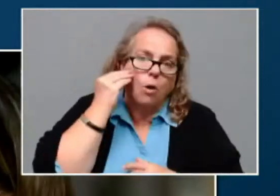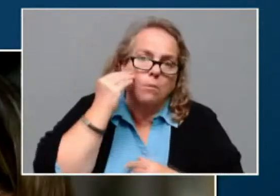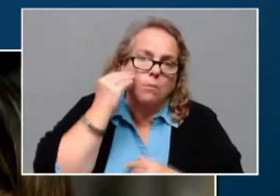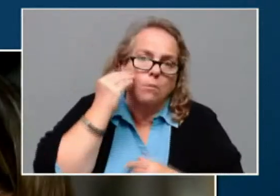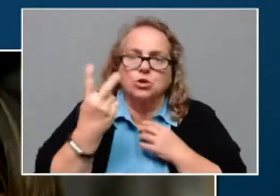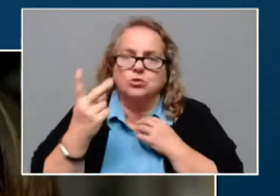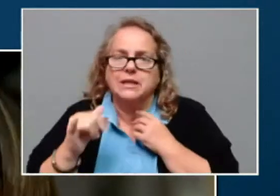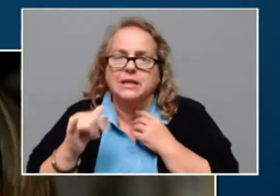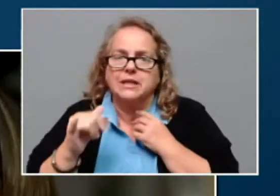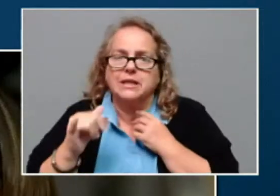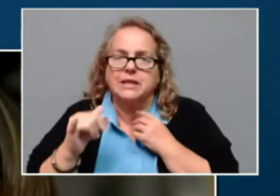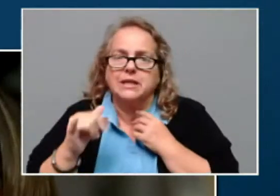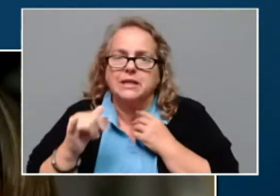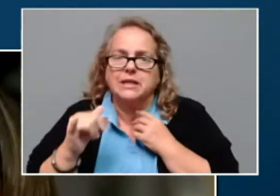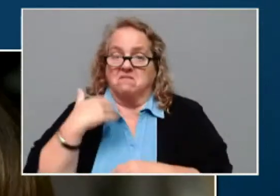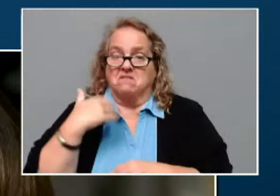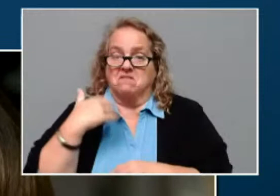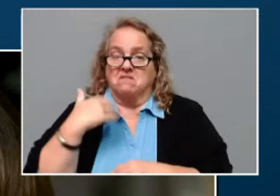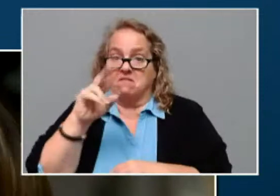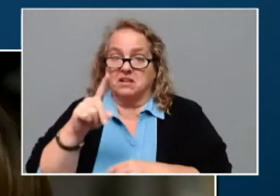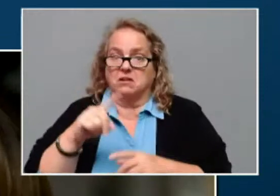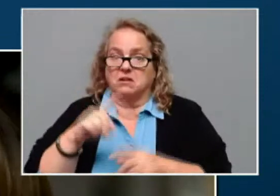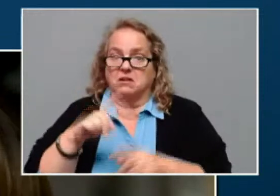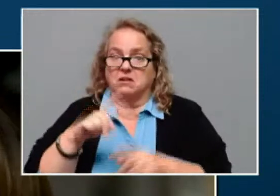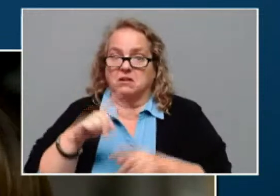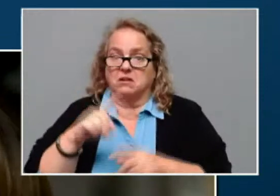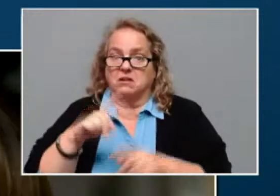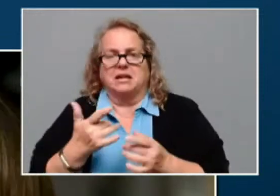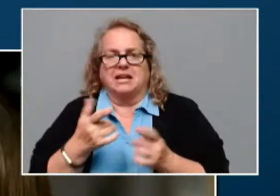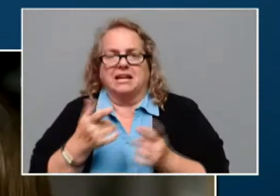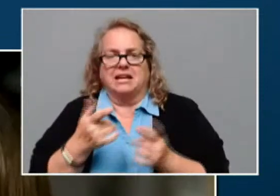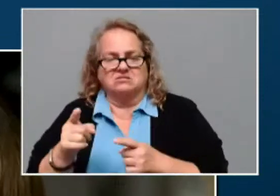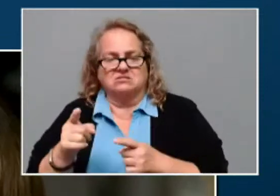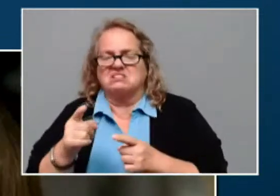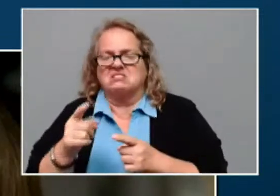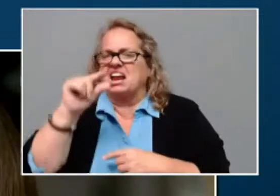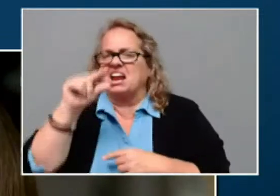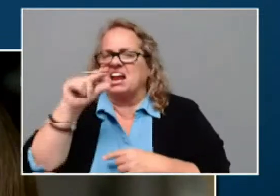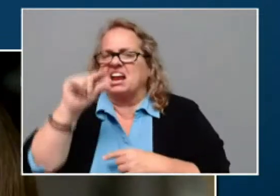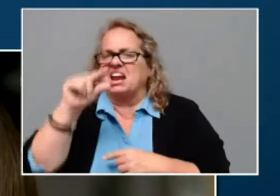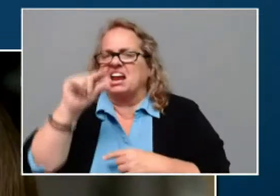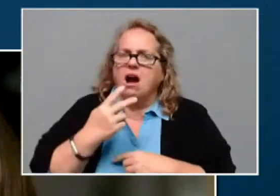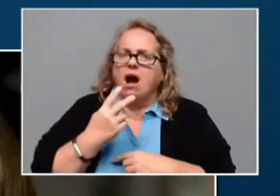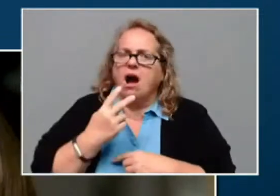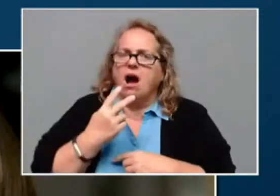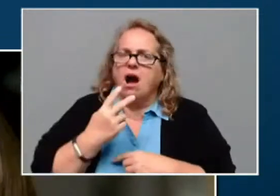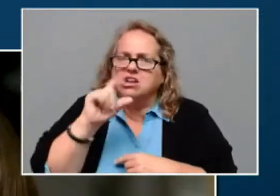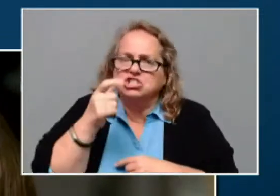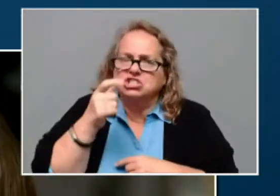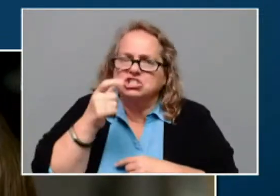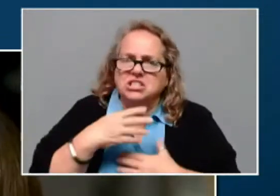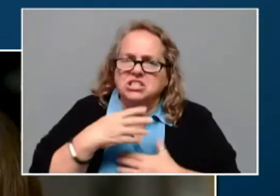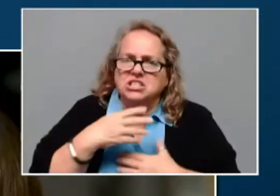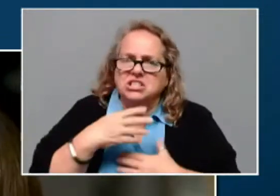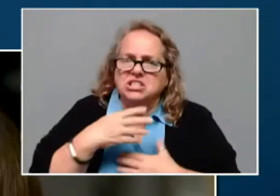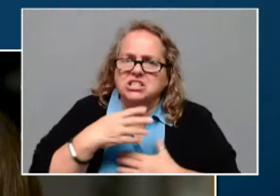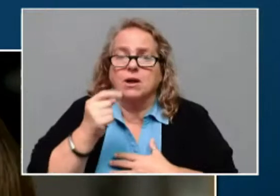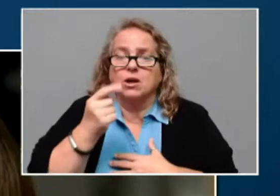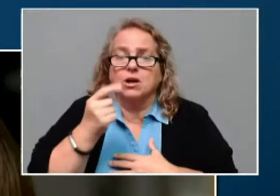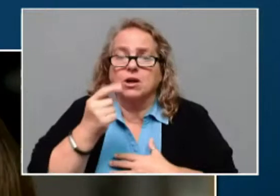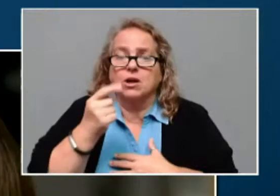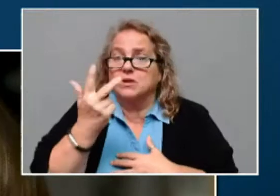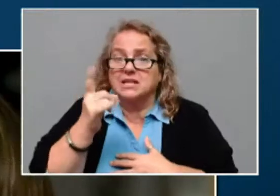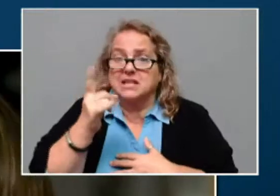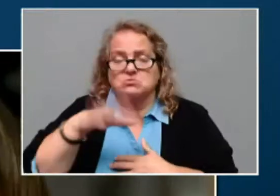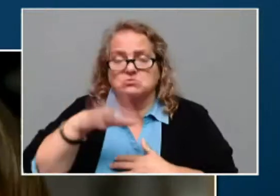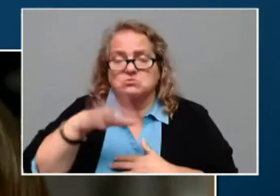usually an incidental finding. They're on minimal oxygen support, and they get to go home after a couple days. Whereas our unvaccinated patients are much